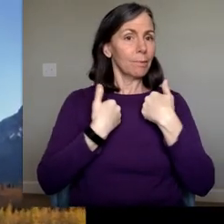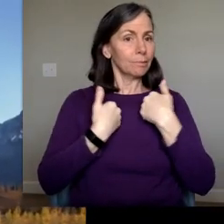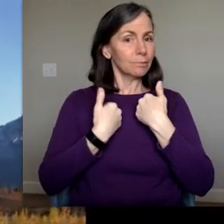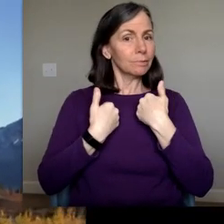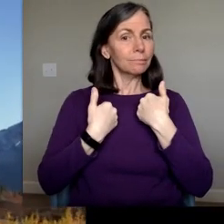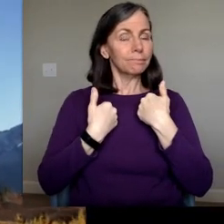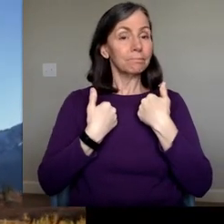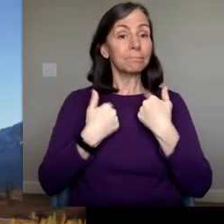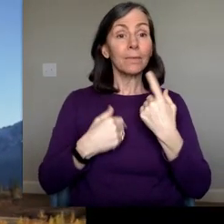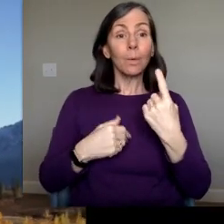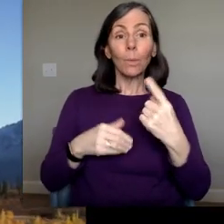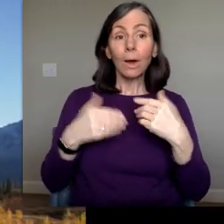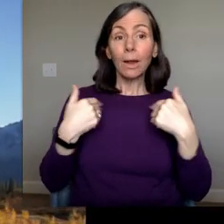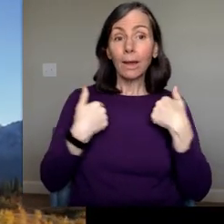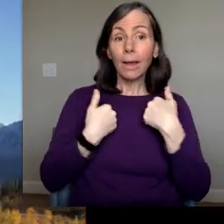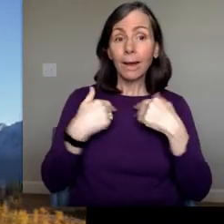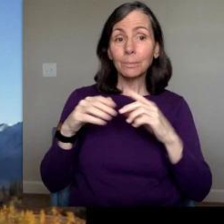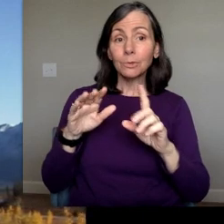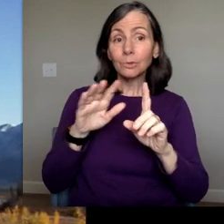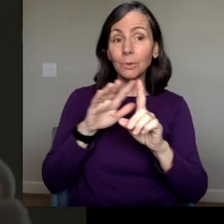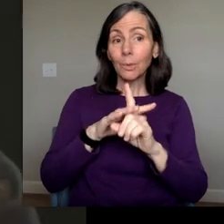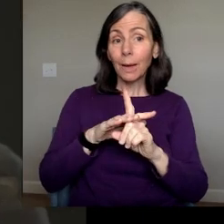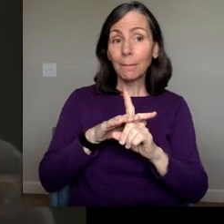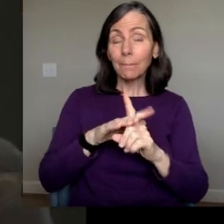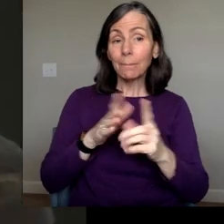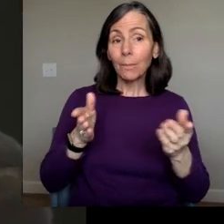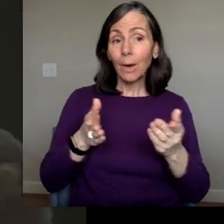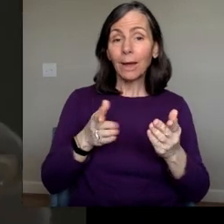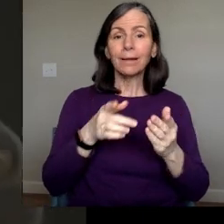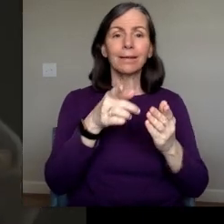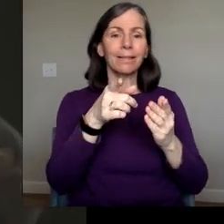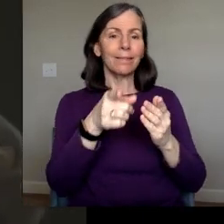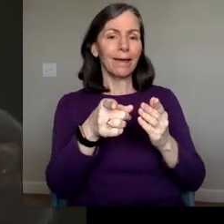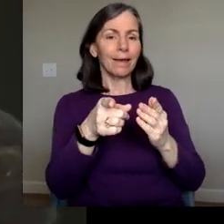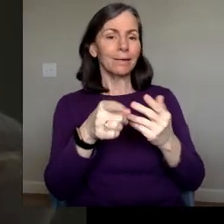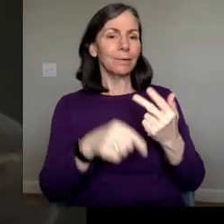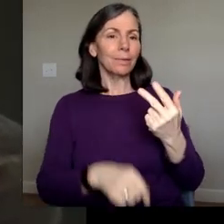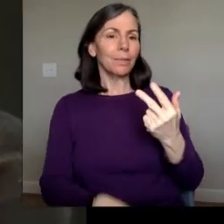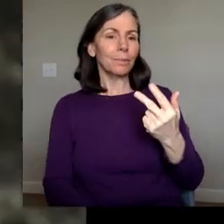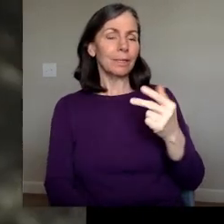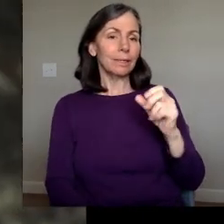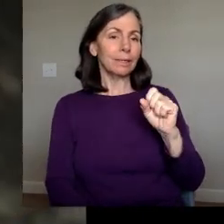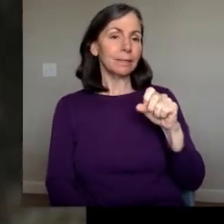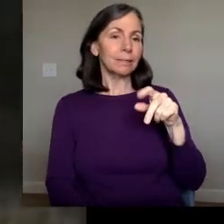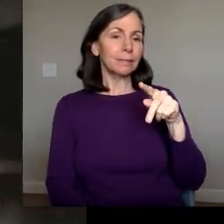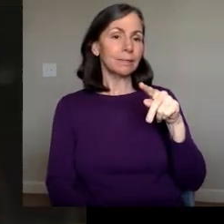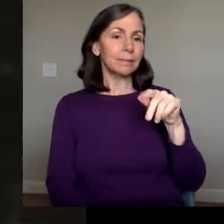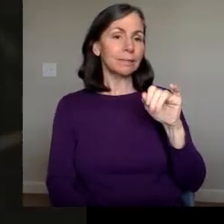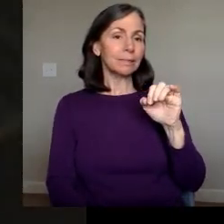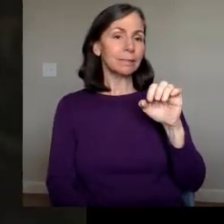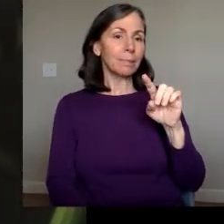One of the animals that came calling was the three-spined stickleback.